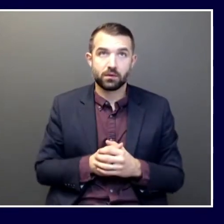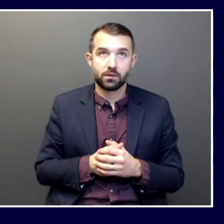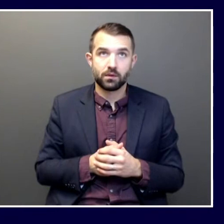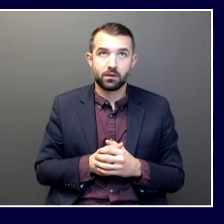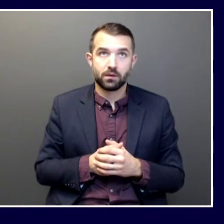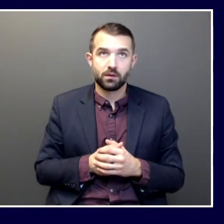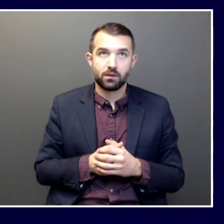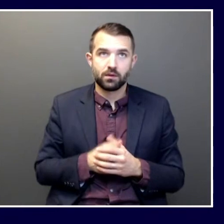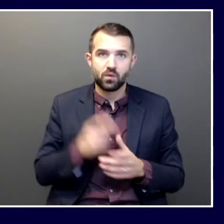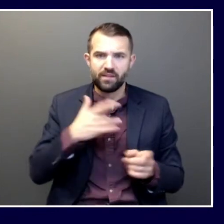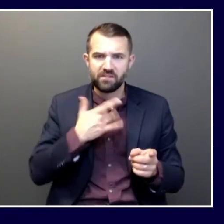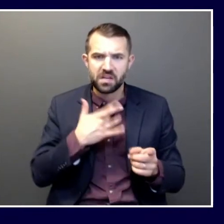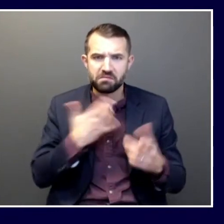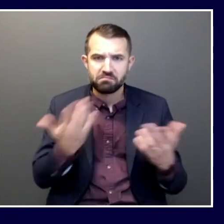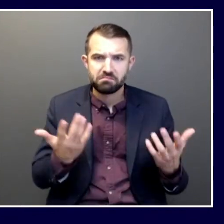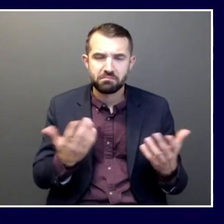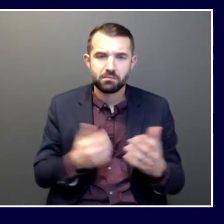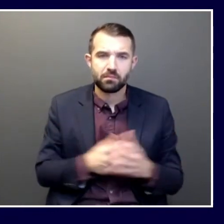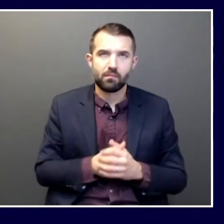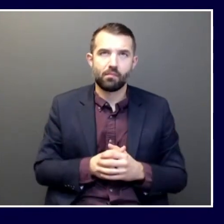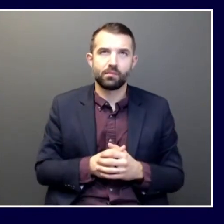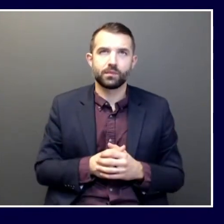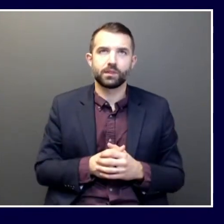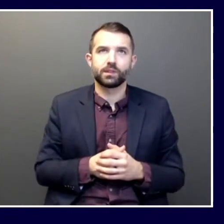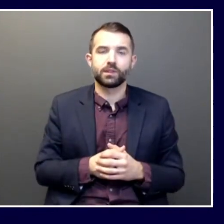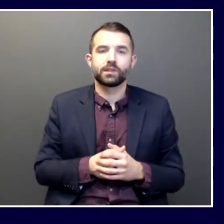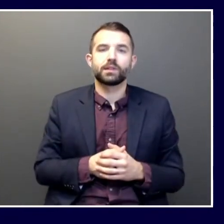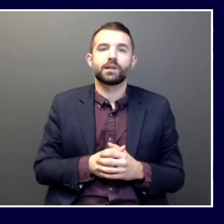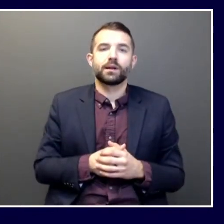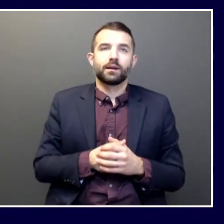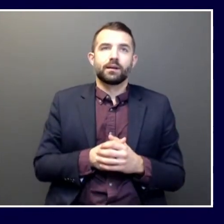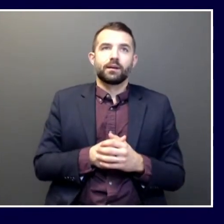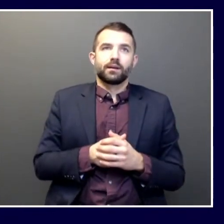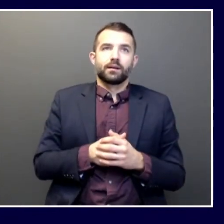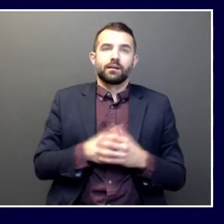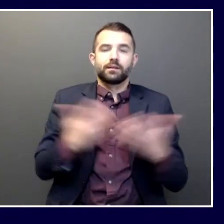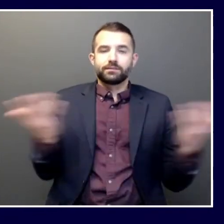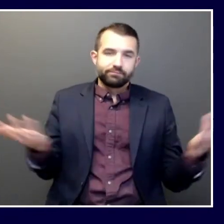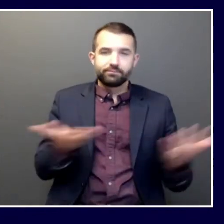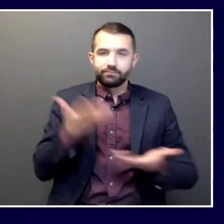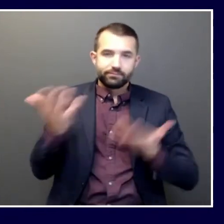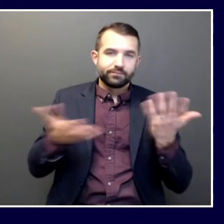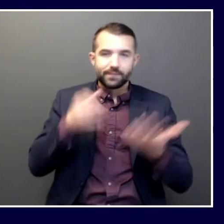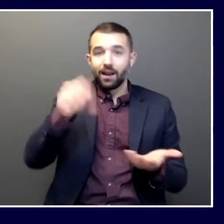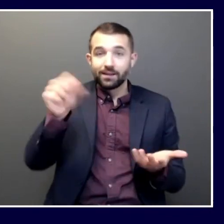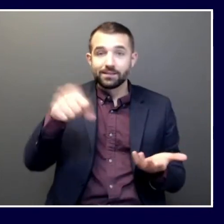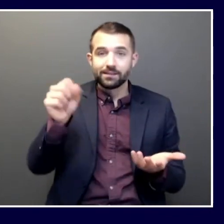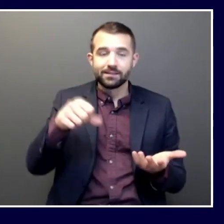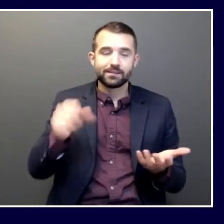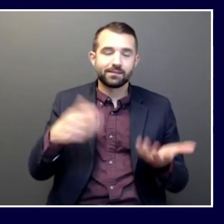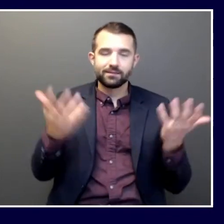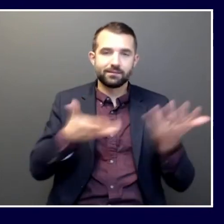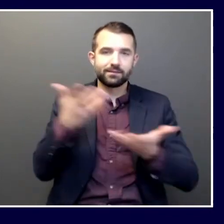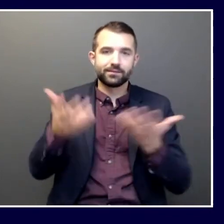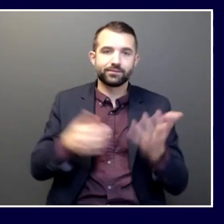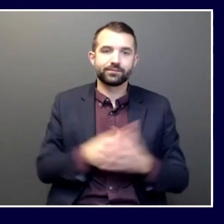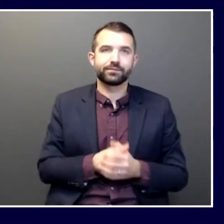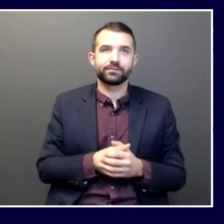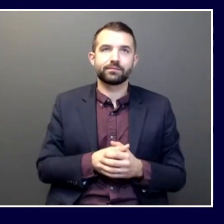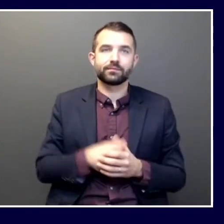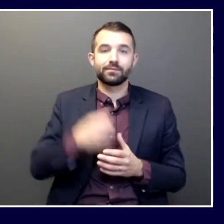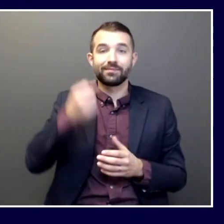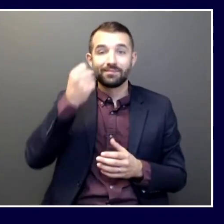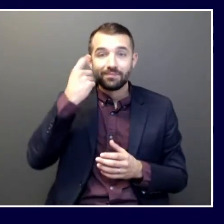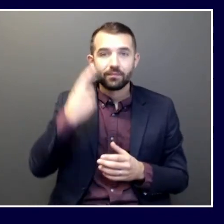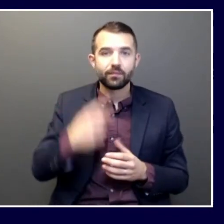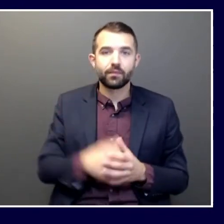those numbers? Yep. Generally, that's right, Chris. A couple of footnotes or asterisks. There's also a third allocation stream that I failed